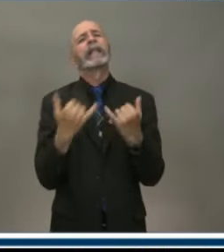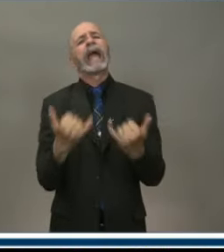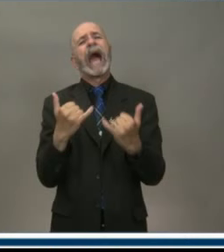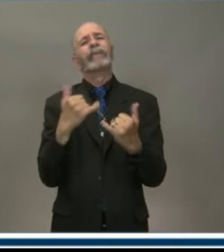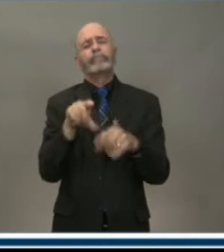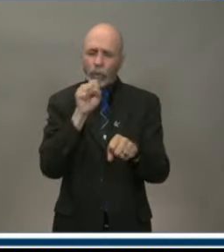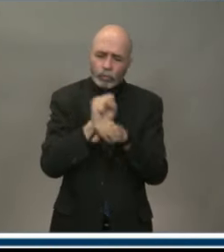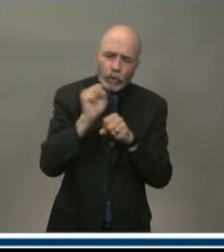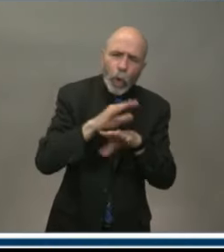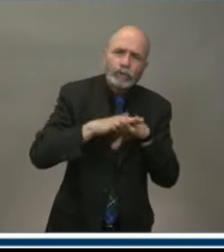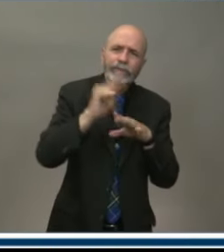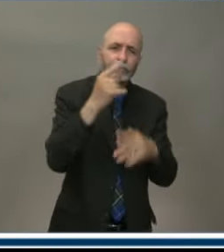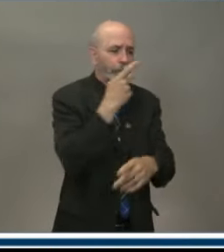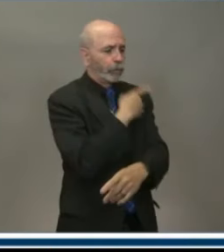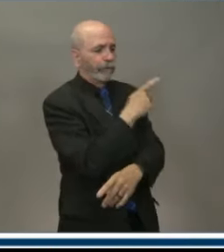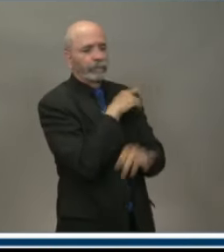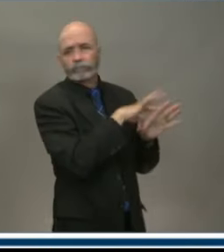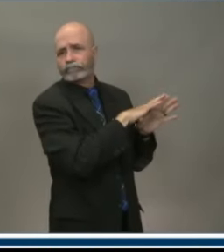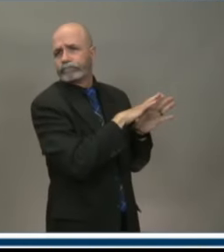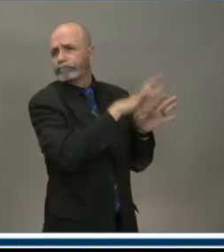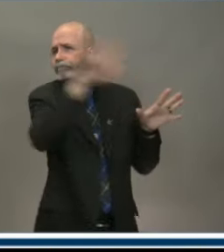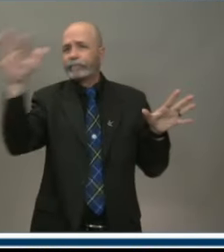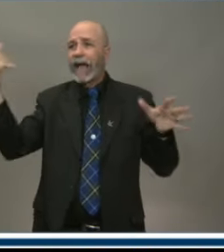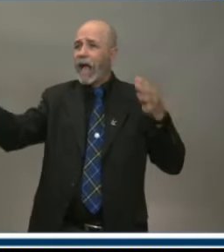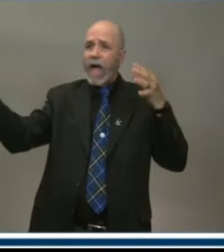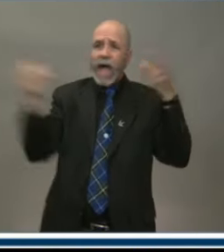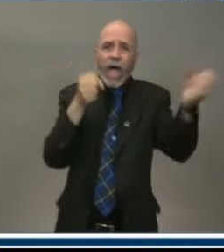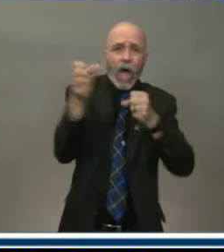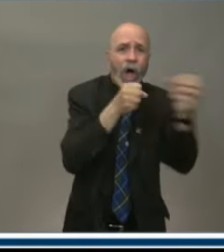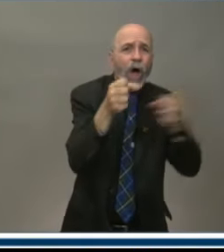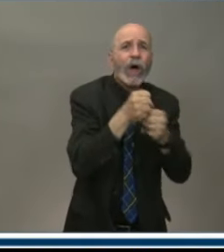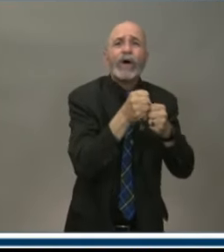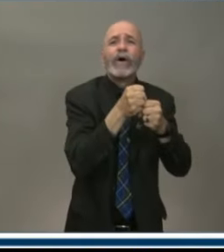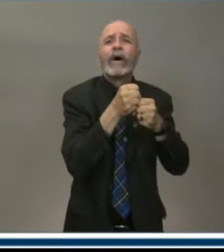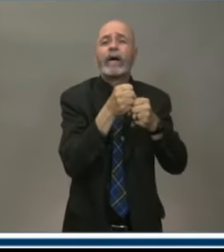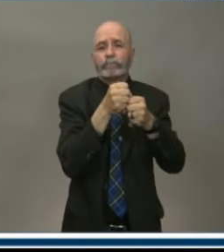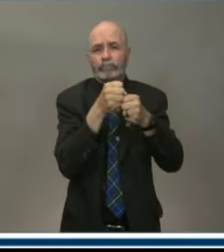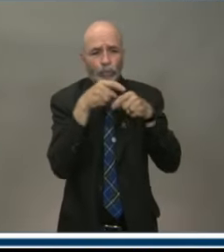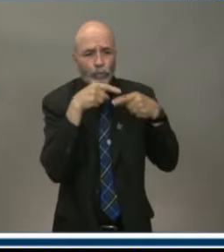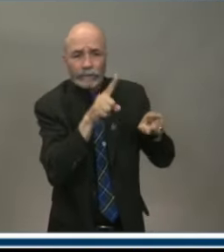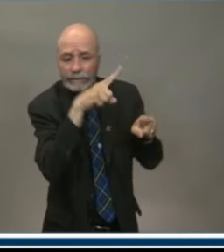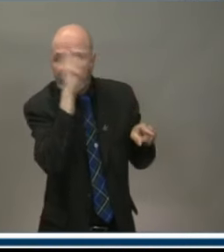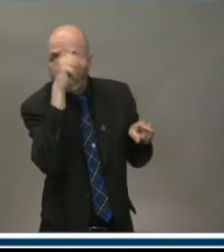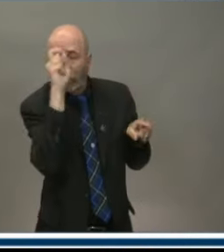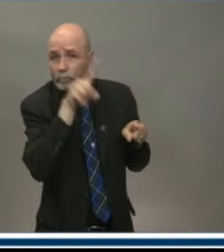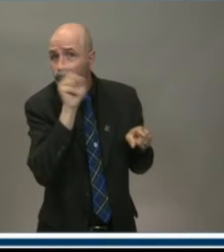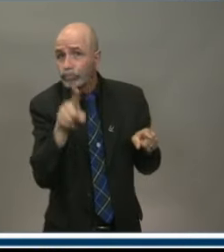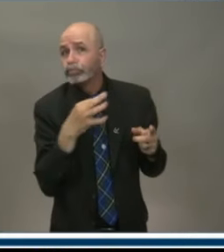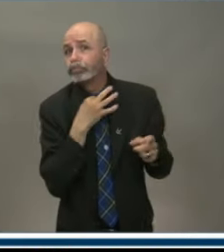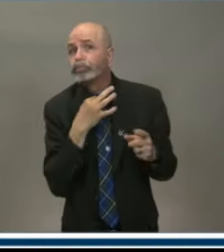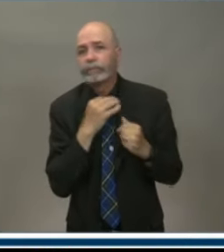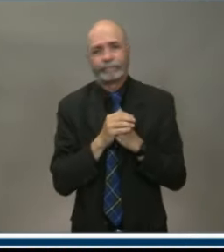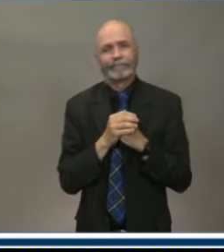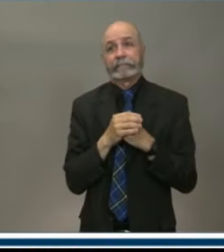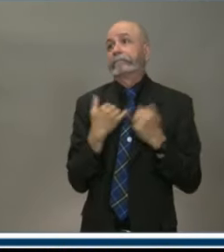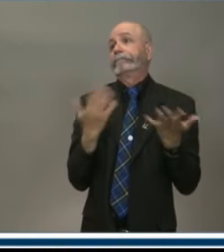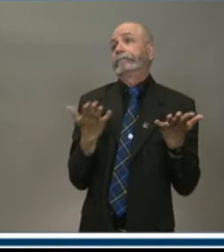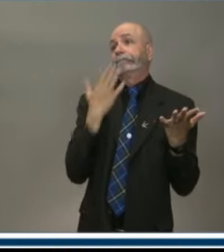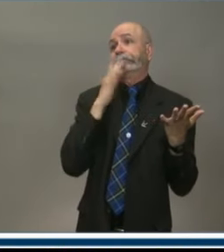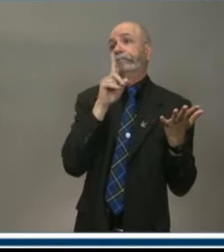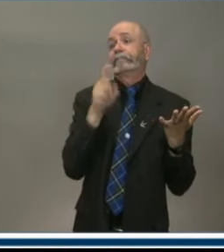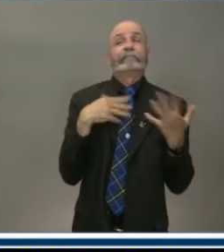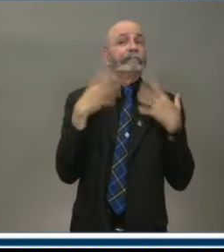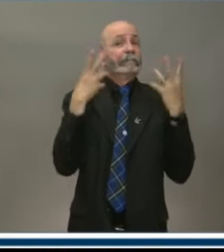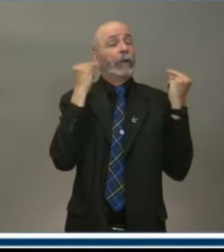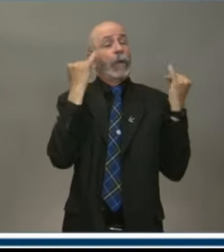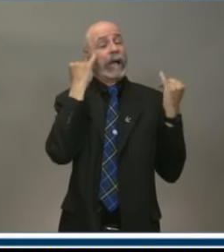there are any plans to hire more people to do this work as we move into the summer. So I don't have the exact number. Certainly stay in